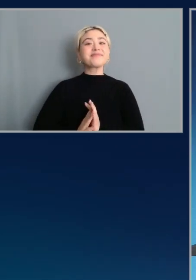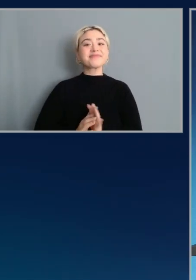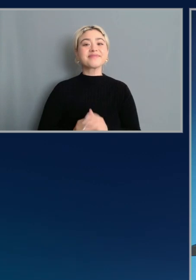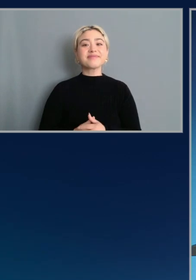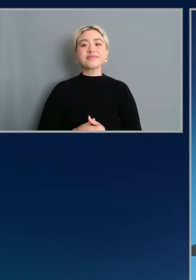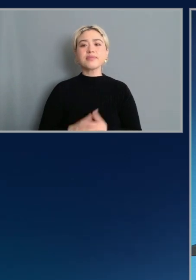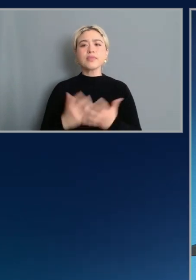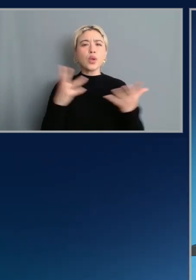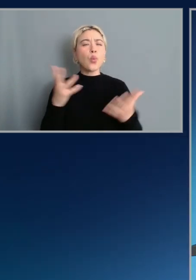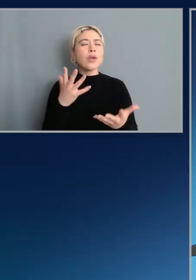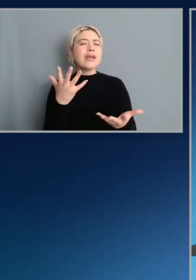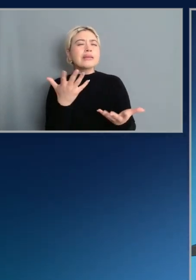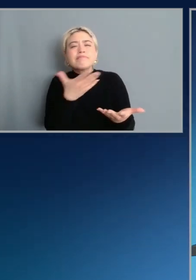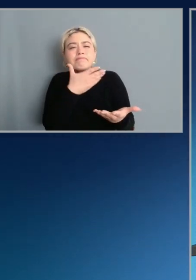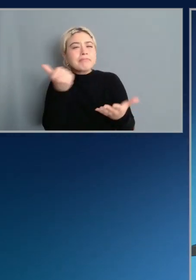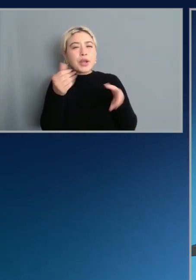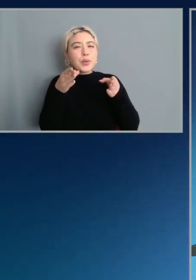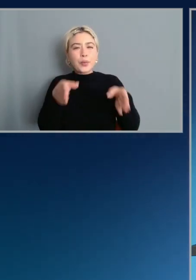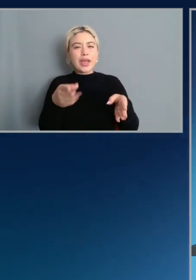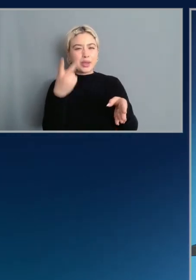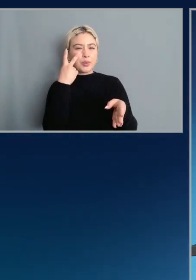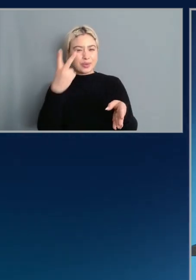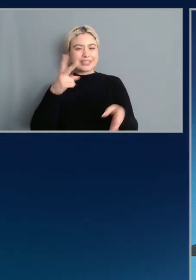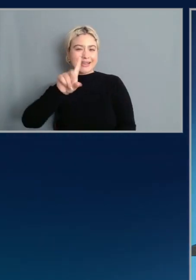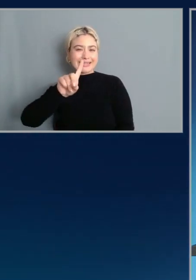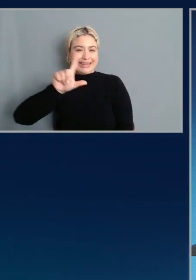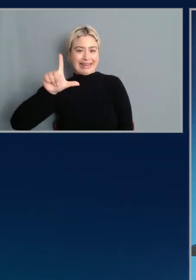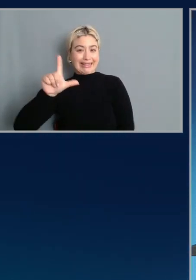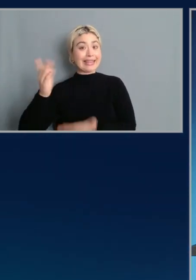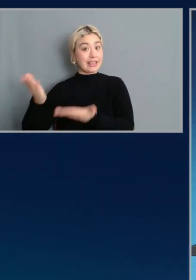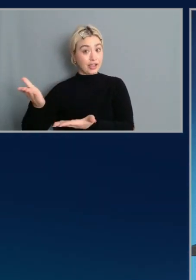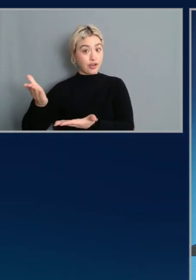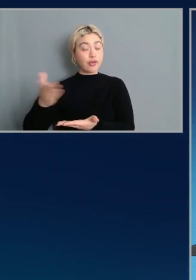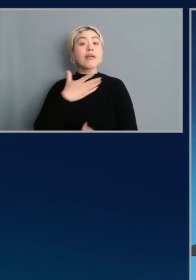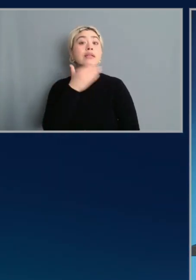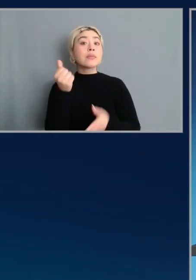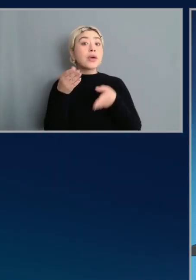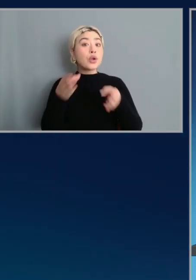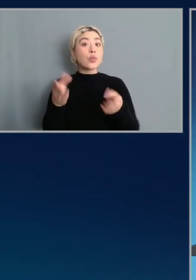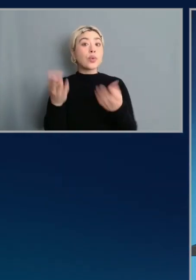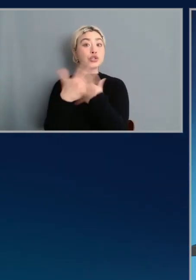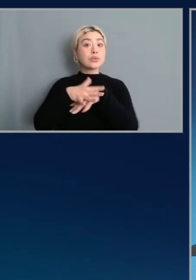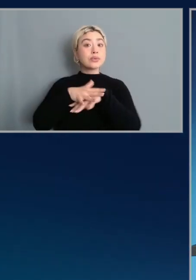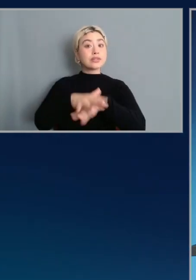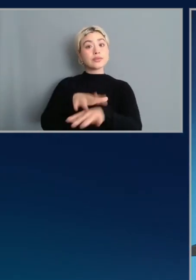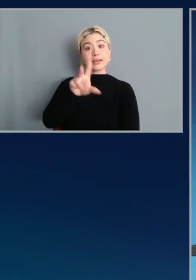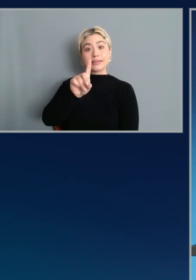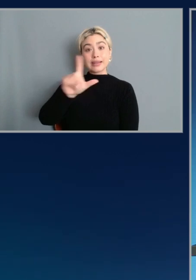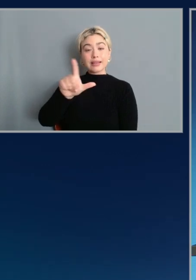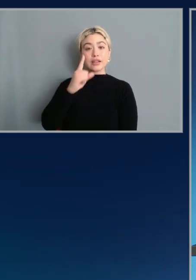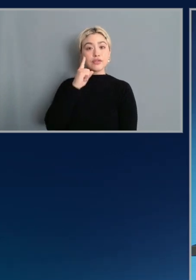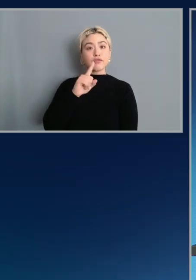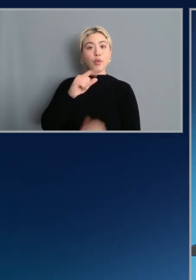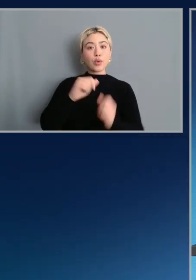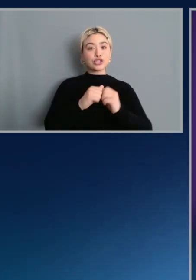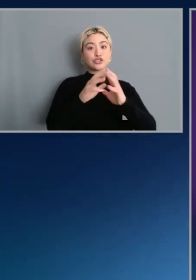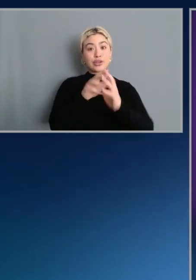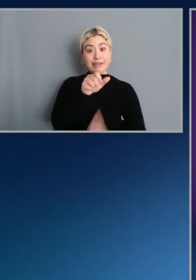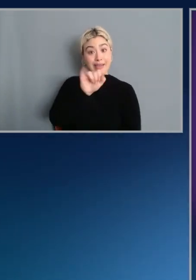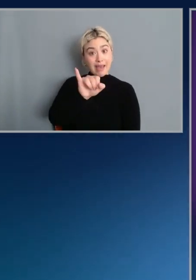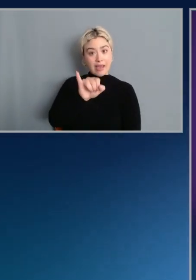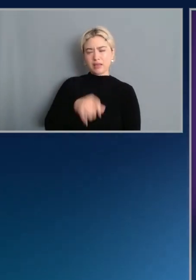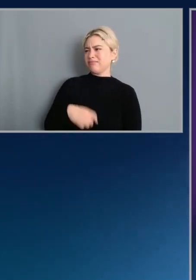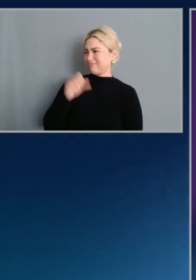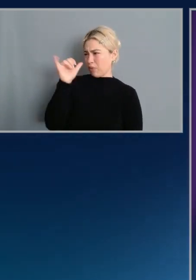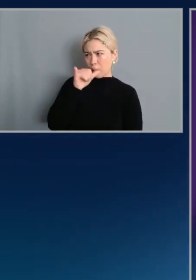is a better way? Is there a better way? Like, we saw a data lake here. Is there a better way to integrate data lakes into generative AI? Oh my gosh, yes.